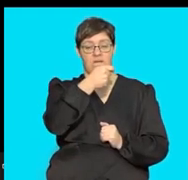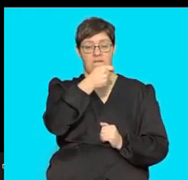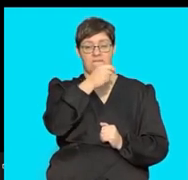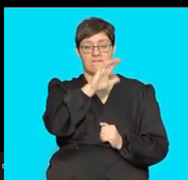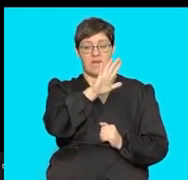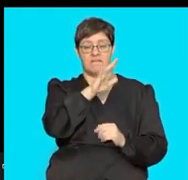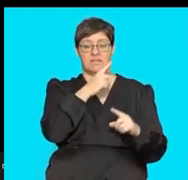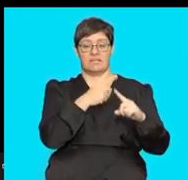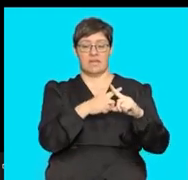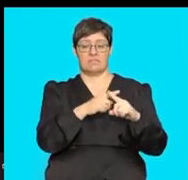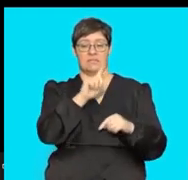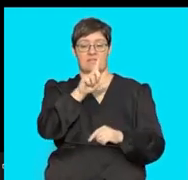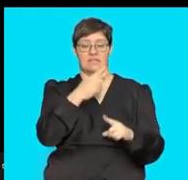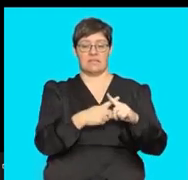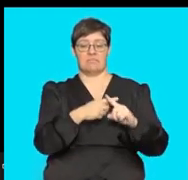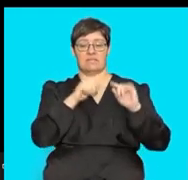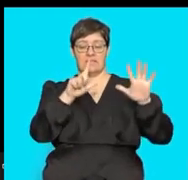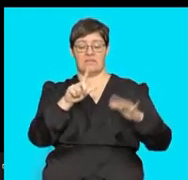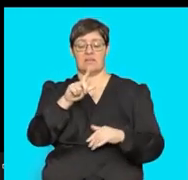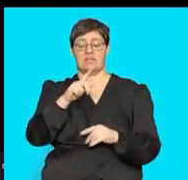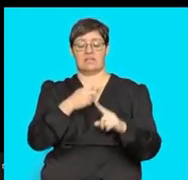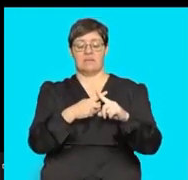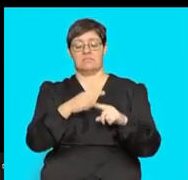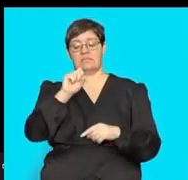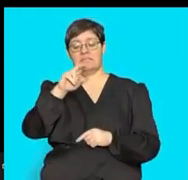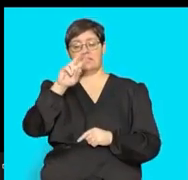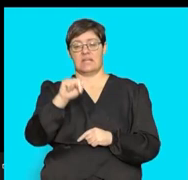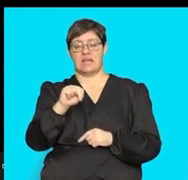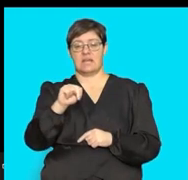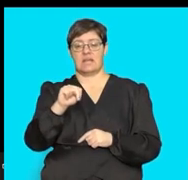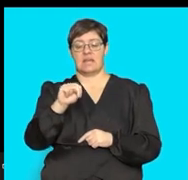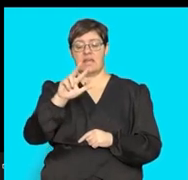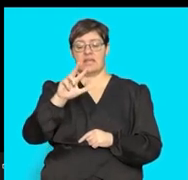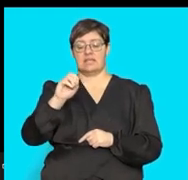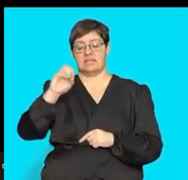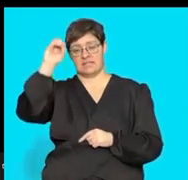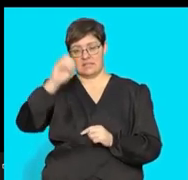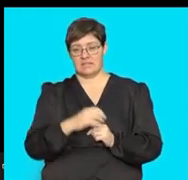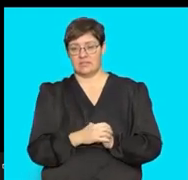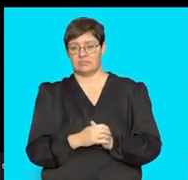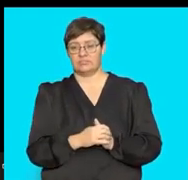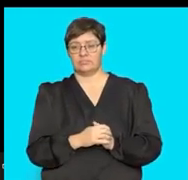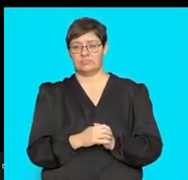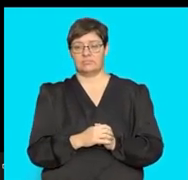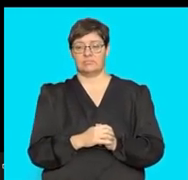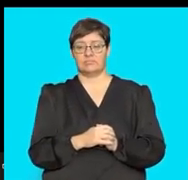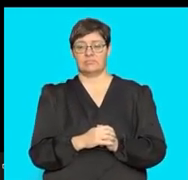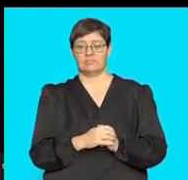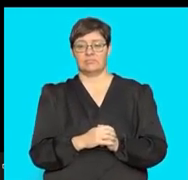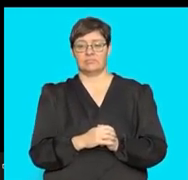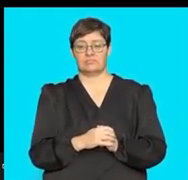0.5 times 7 times 7 times sine of 80 degrees.